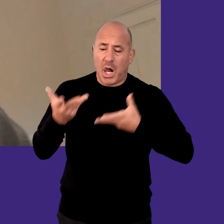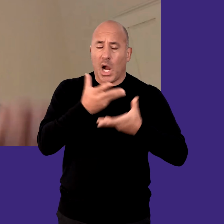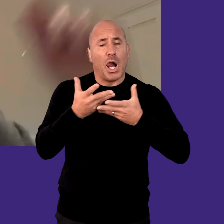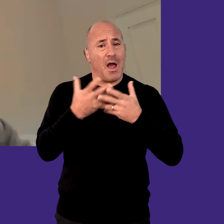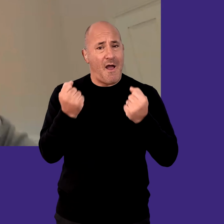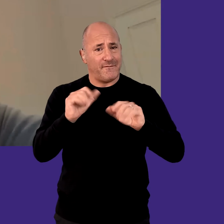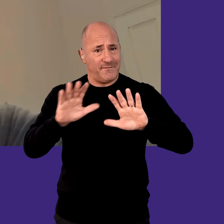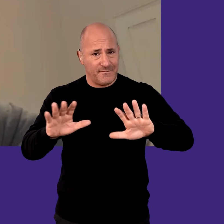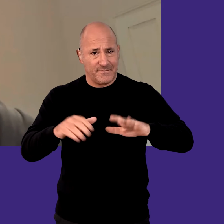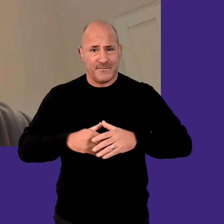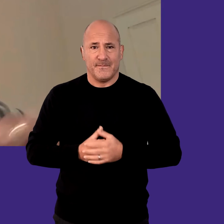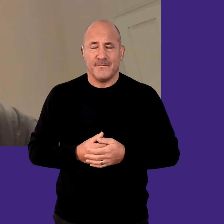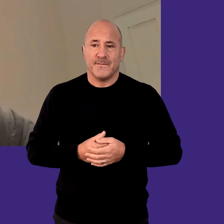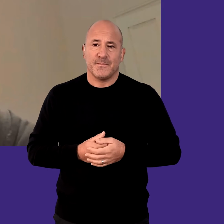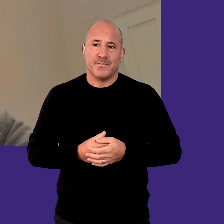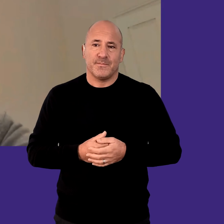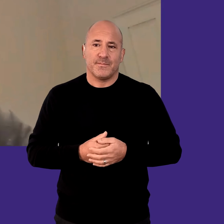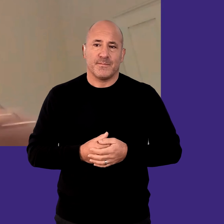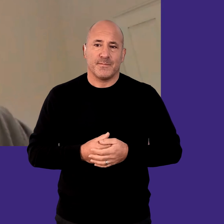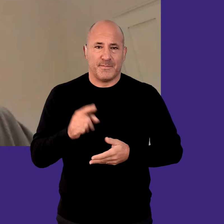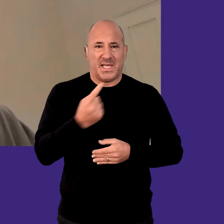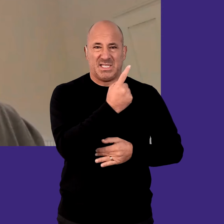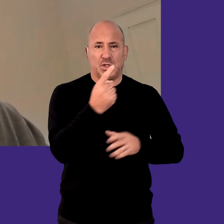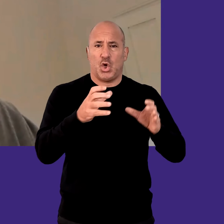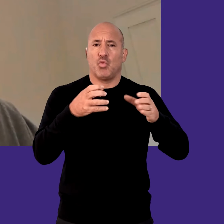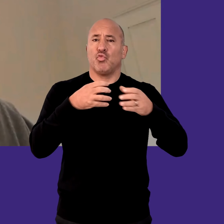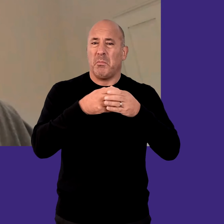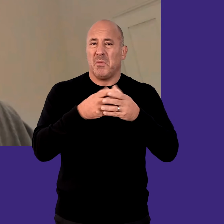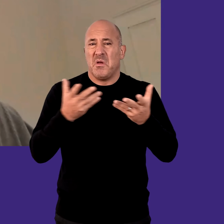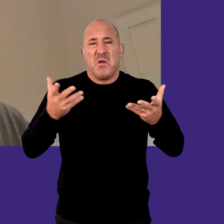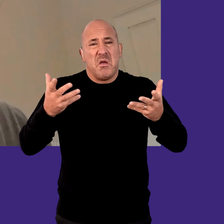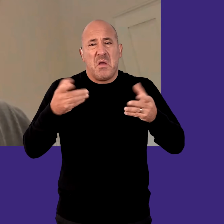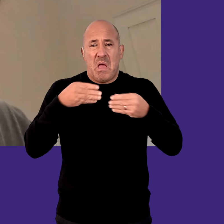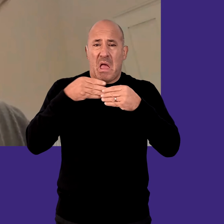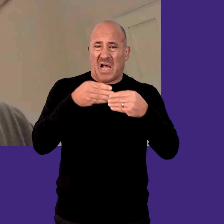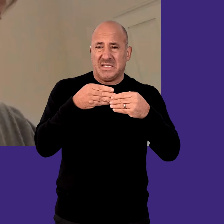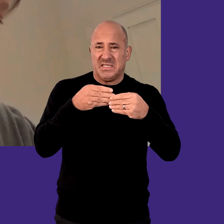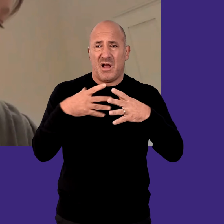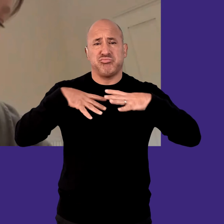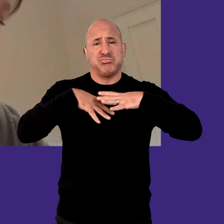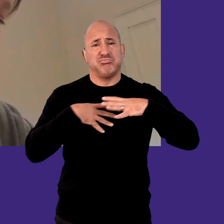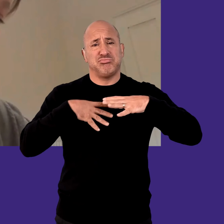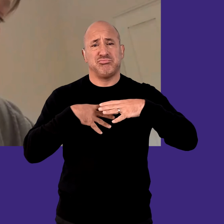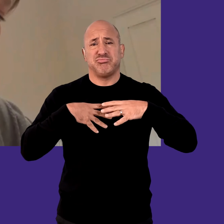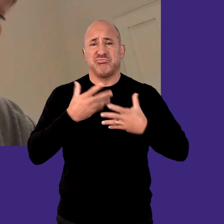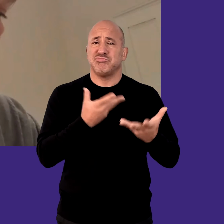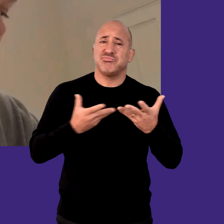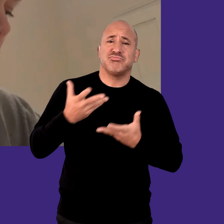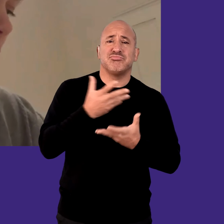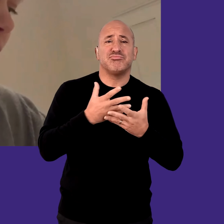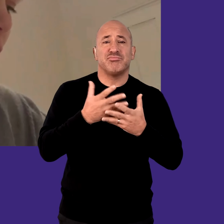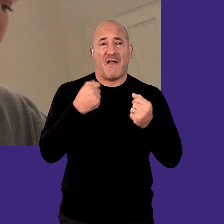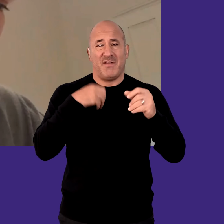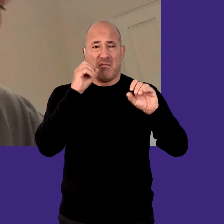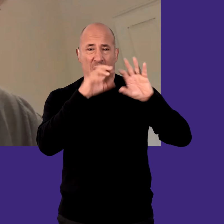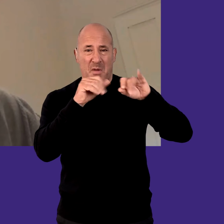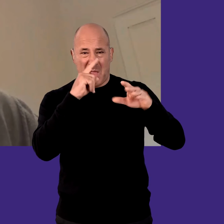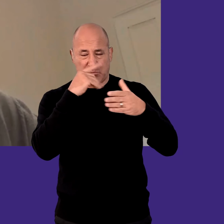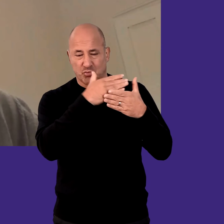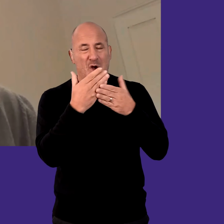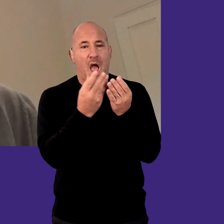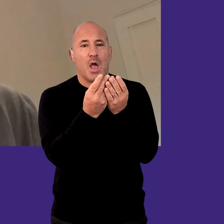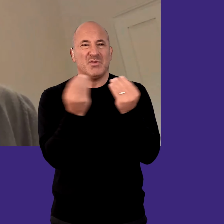discussion leaders will have those as well. Each group has somebody to just kind of guide the discussion on a kind of casual, informal kind of way.